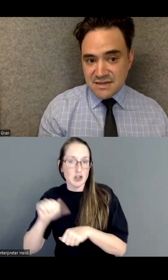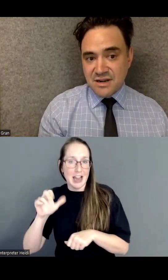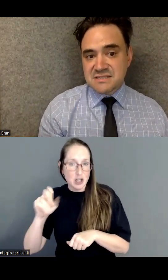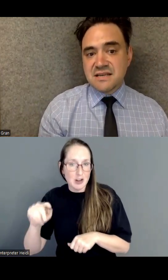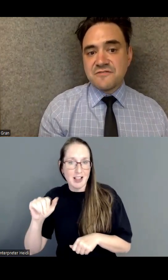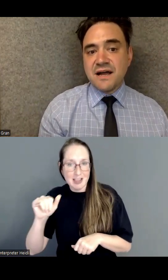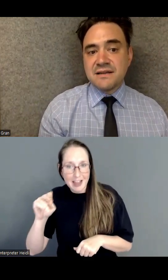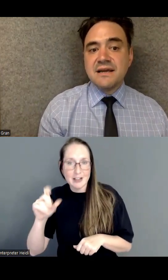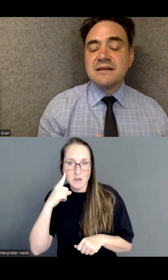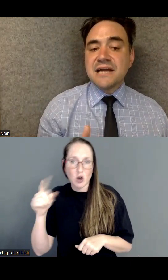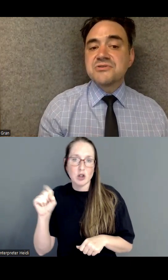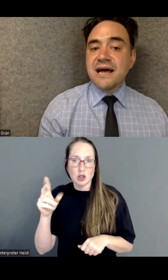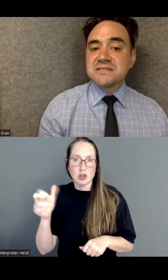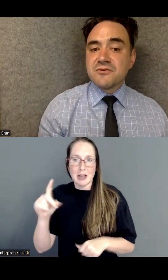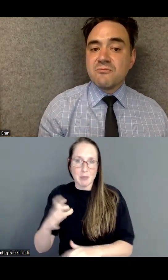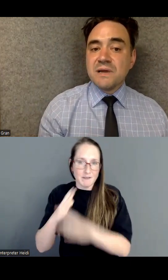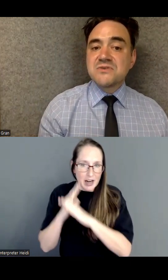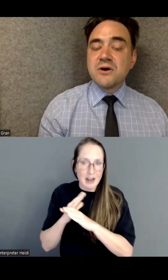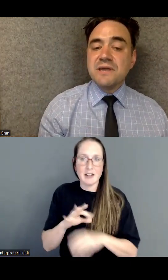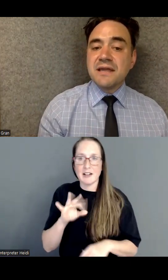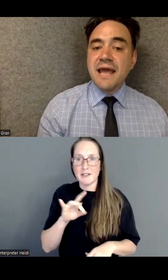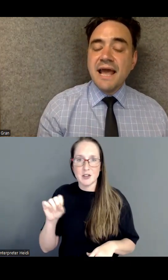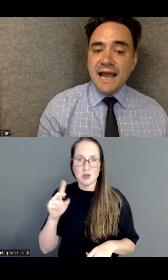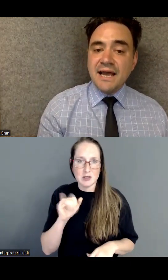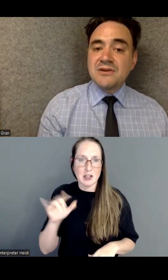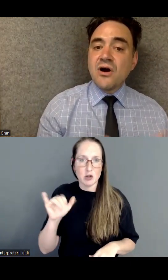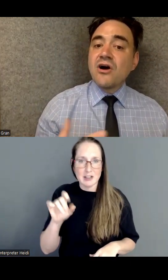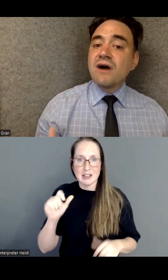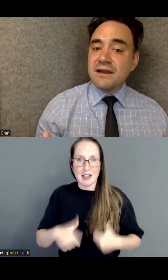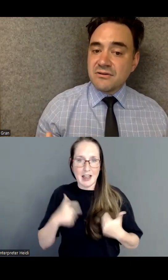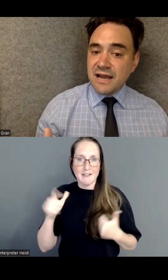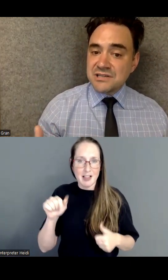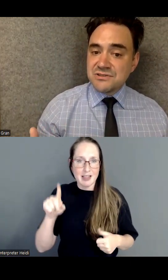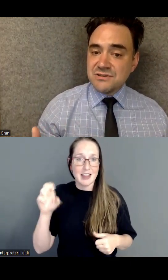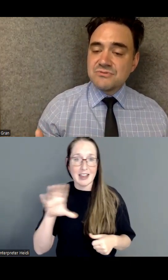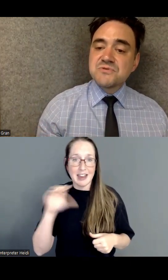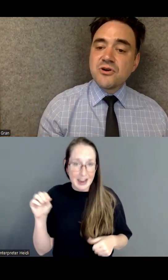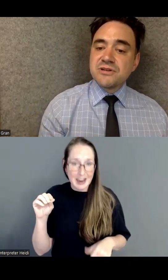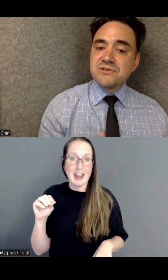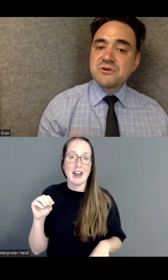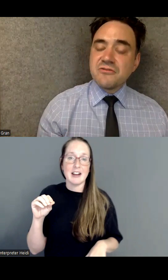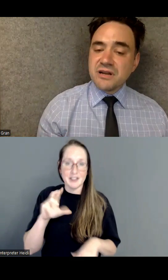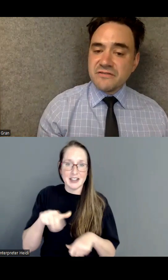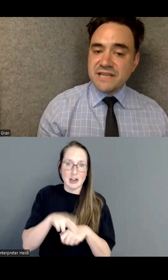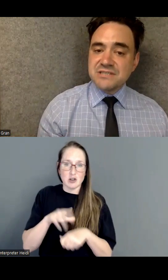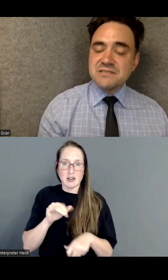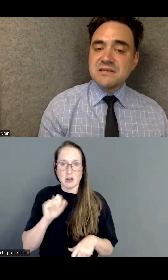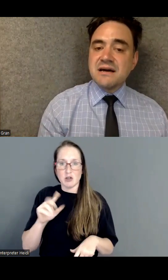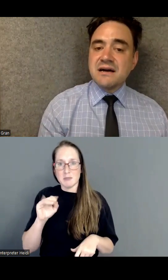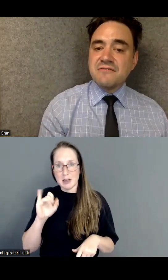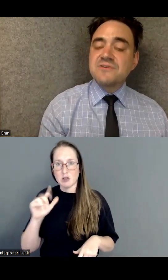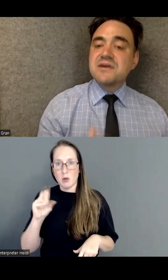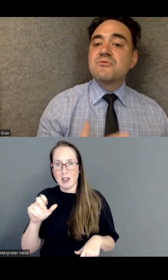Suicide and Crisis Lifeline, National Council for Mental Wellbeing, and RI International, which was formerly known as Recovery